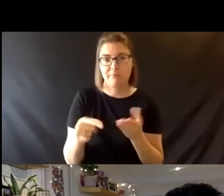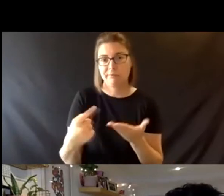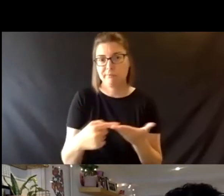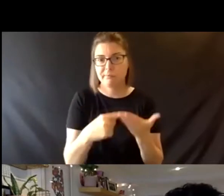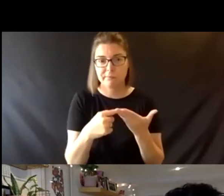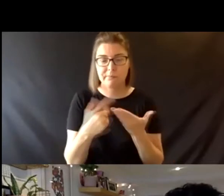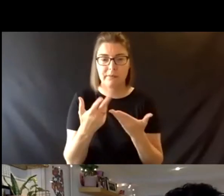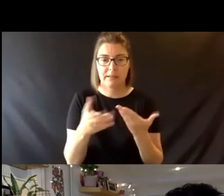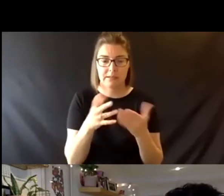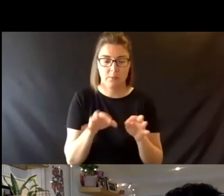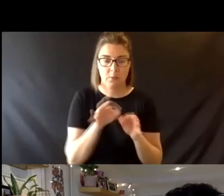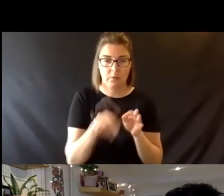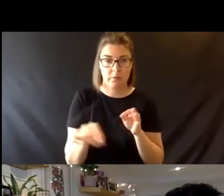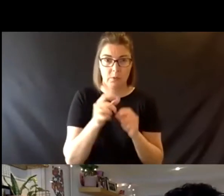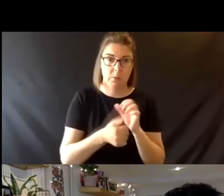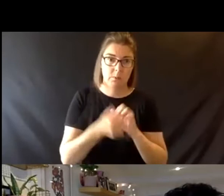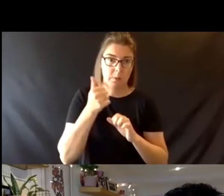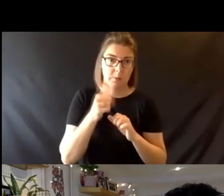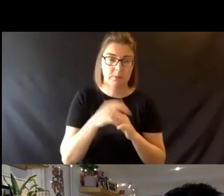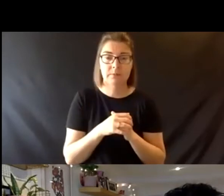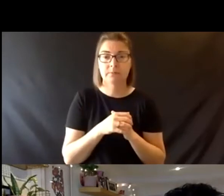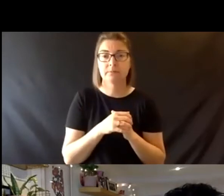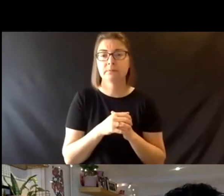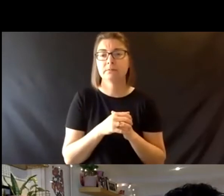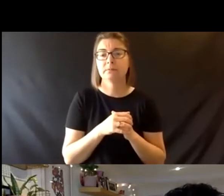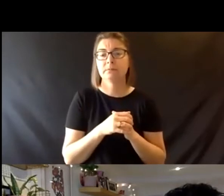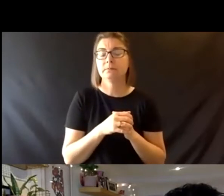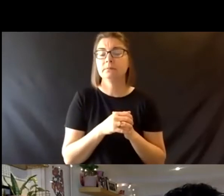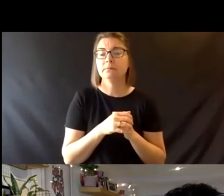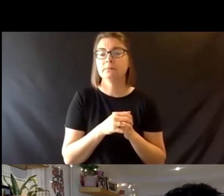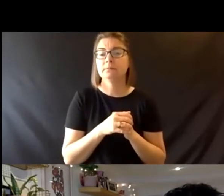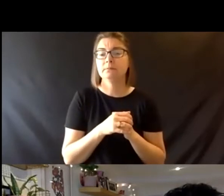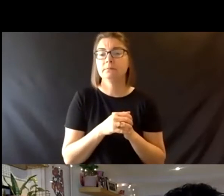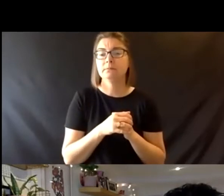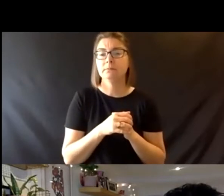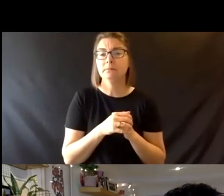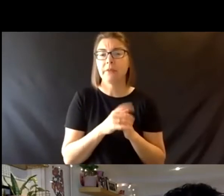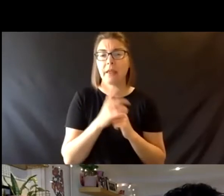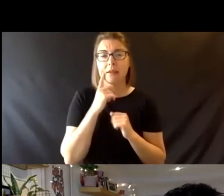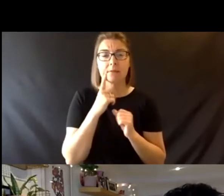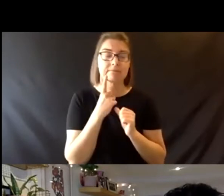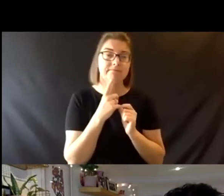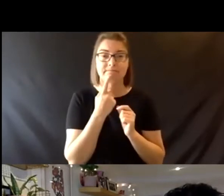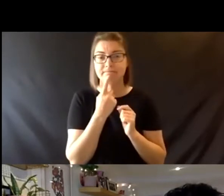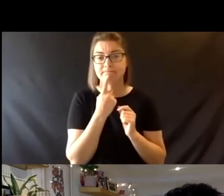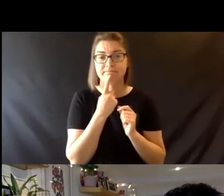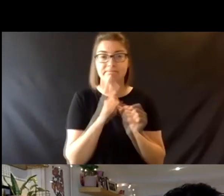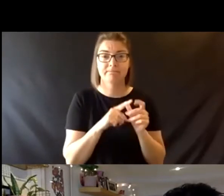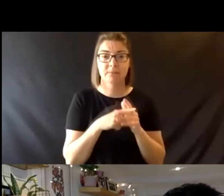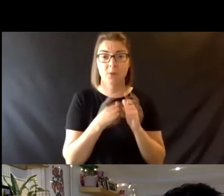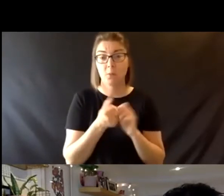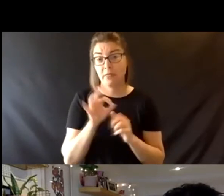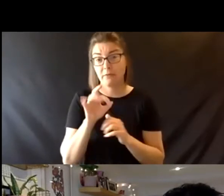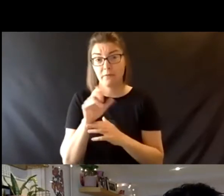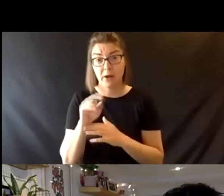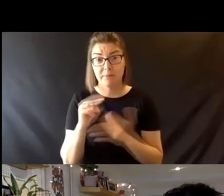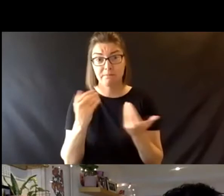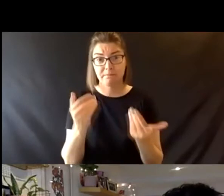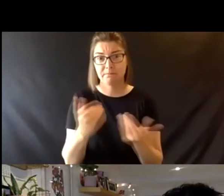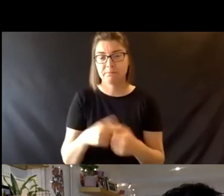things that matter to you most. And I think for this, I'm going to start with Fran.